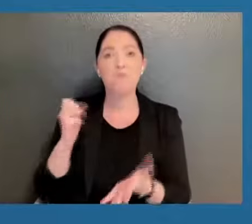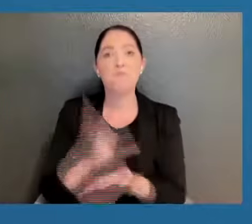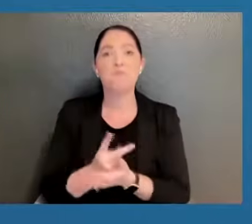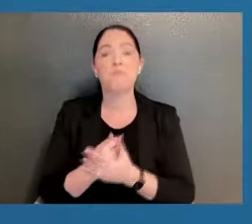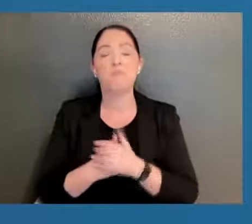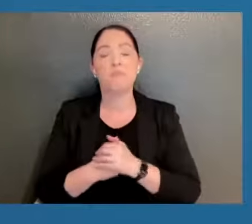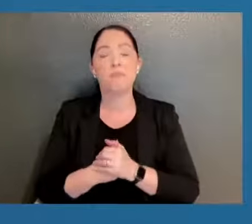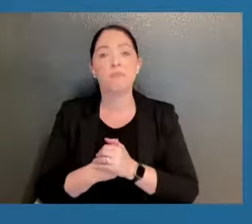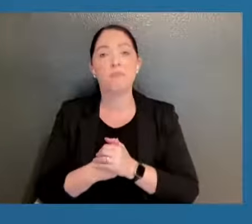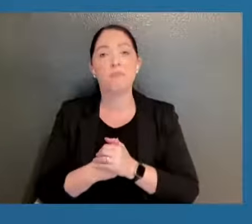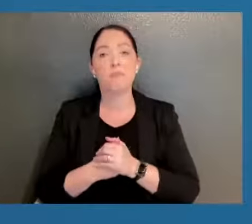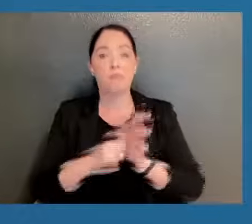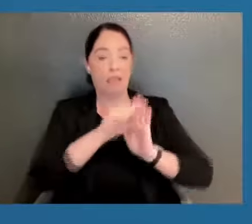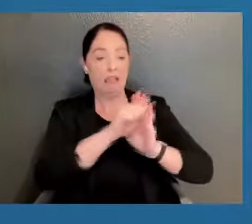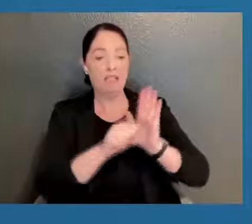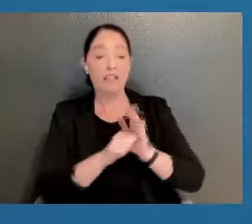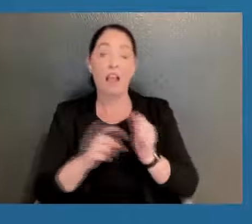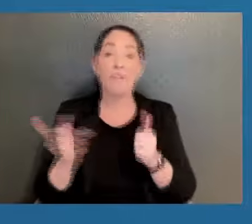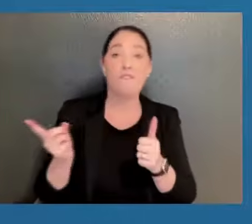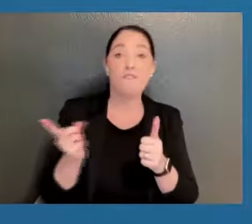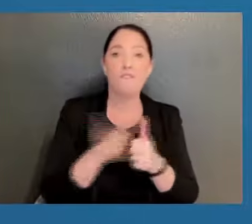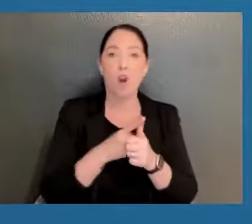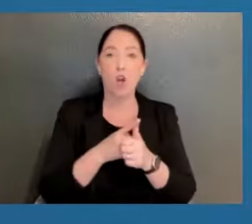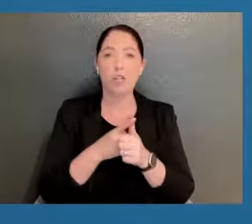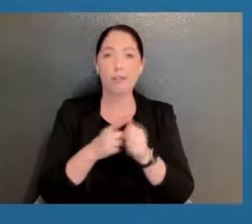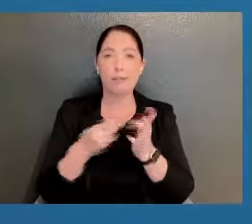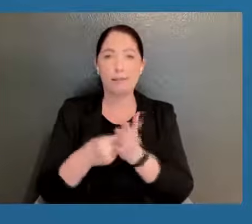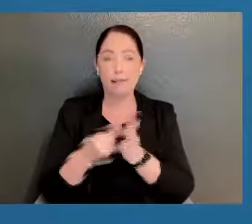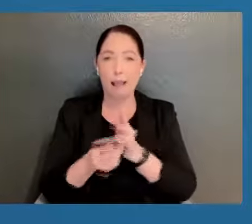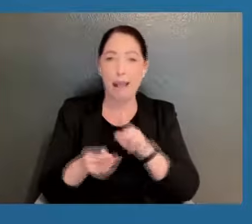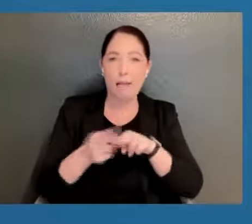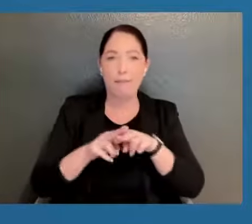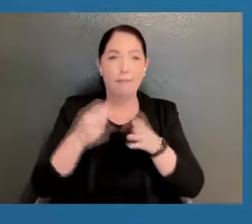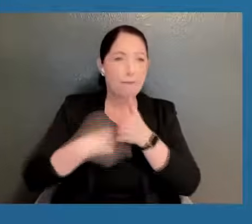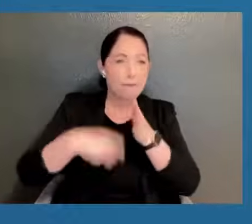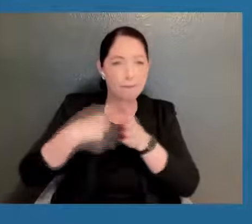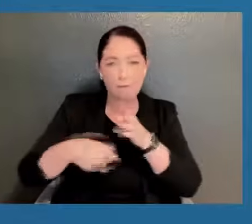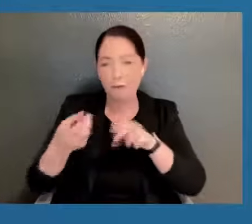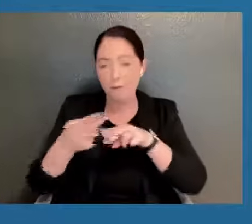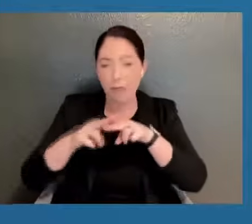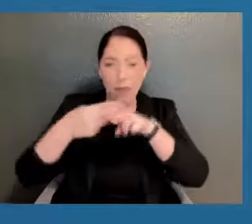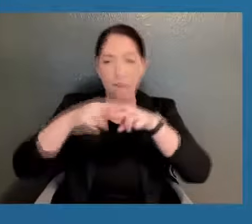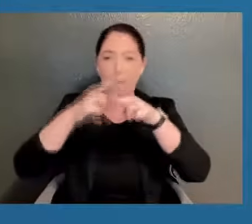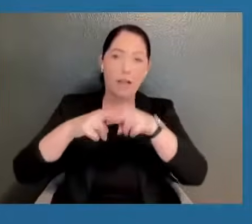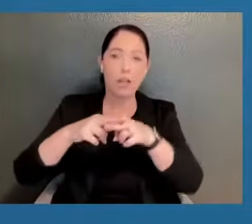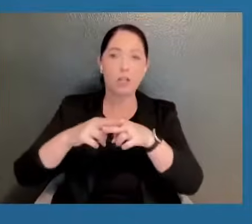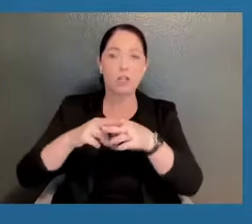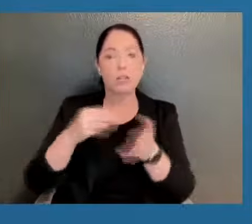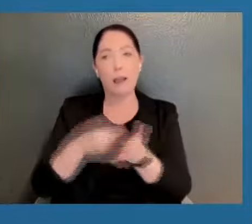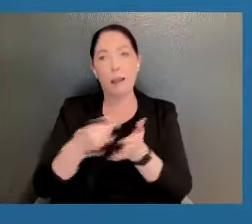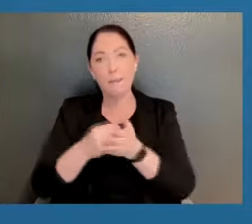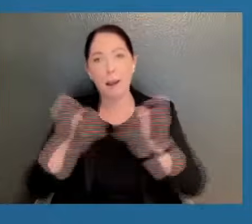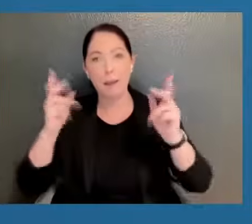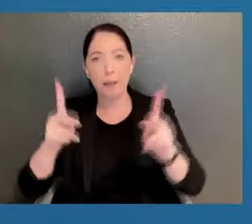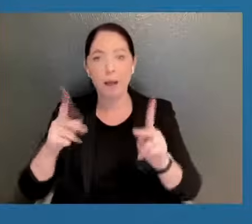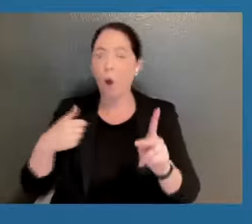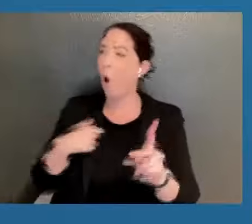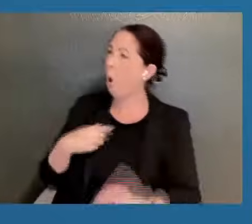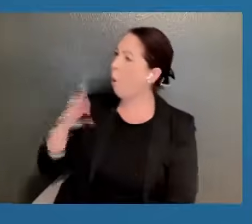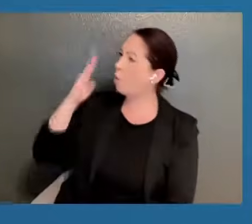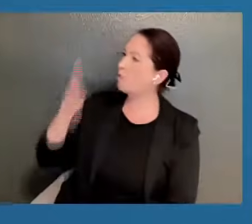ever inflation refund. Everybody's like, what's the inflation refund? We never heard of it. That's because you never had it before. We thought of it